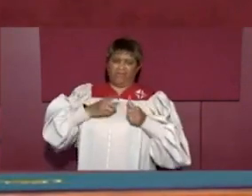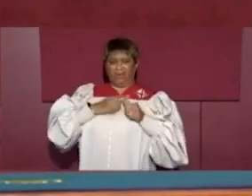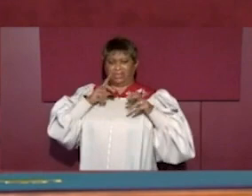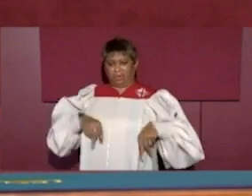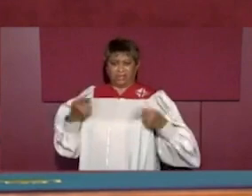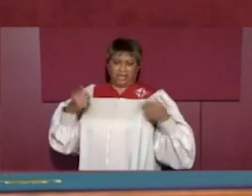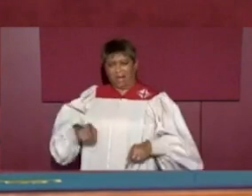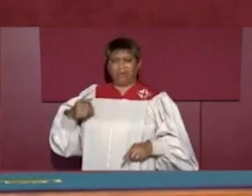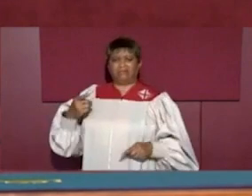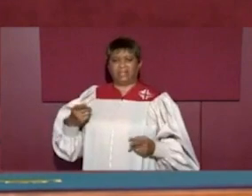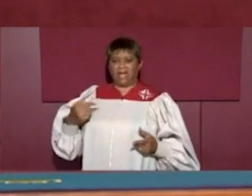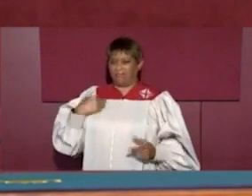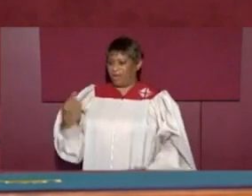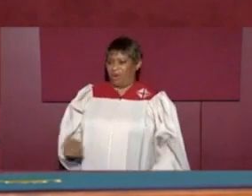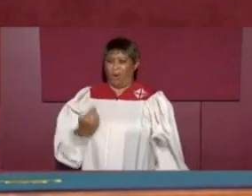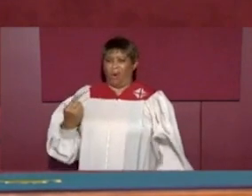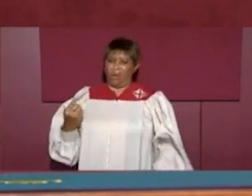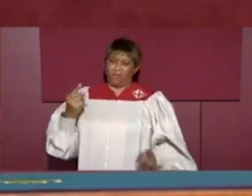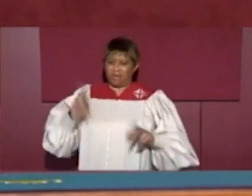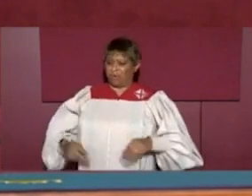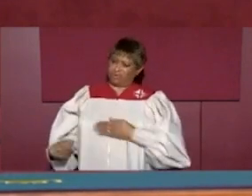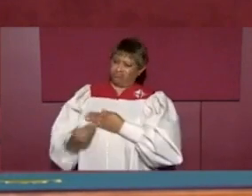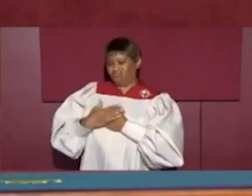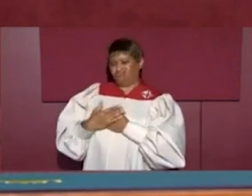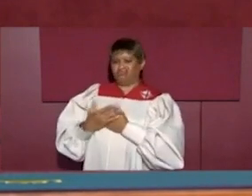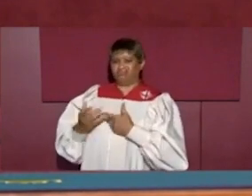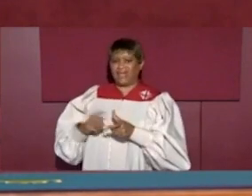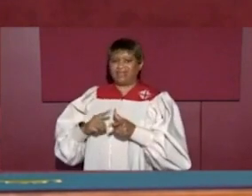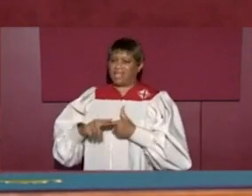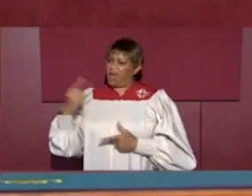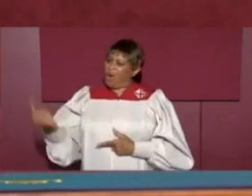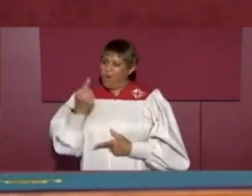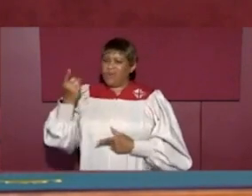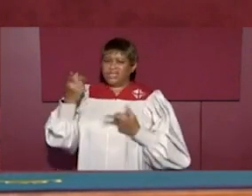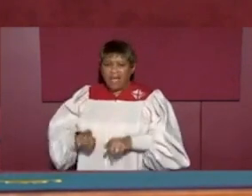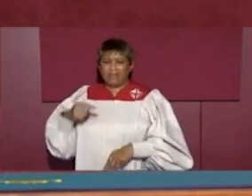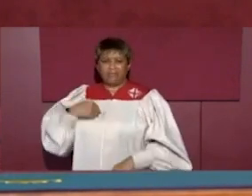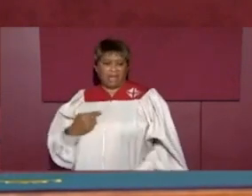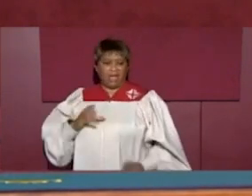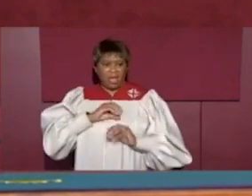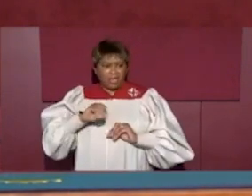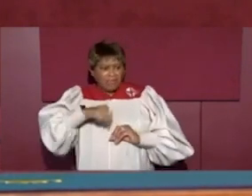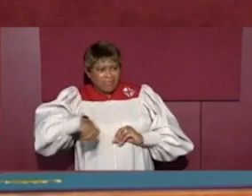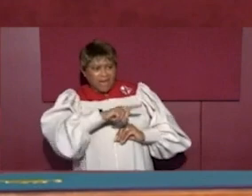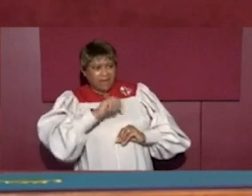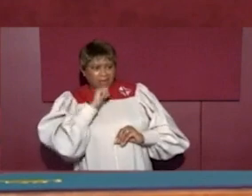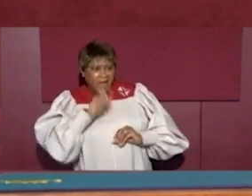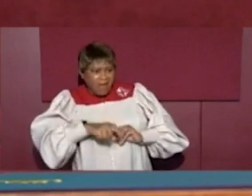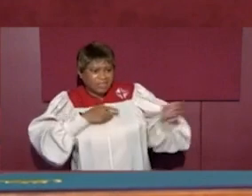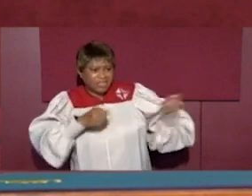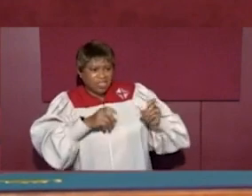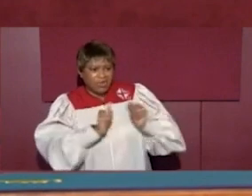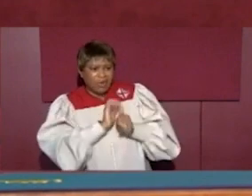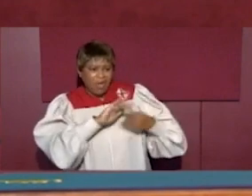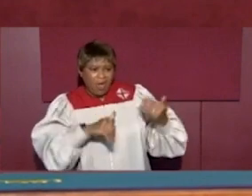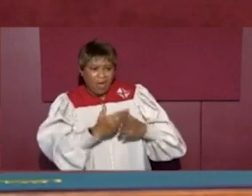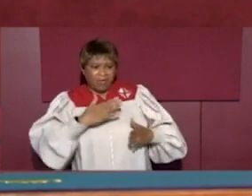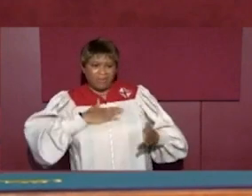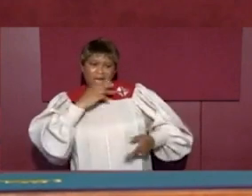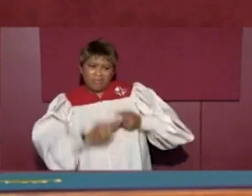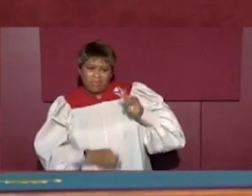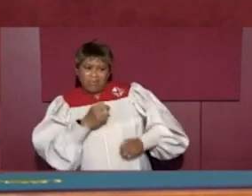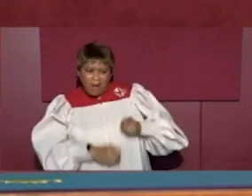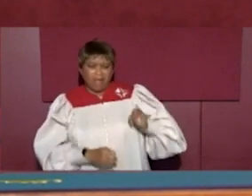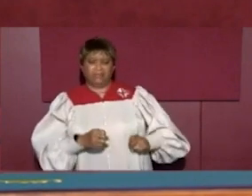it happened to, I'm the only person that it happened to, and it always happens to me, and nobody else has to deal with all of my